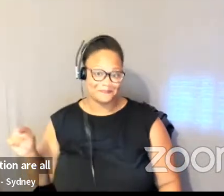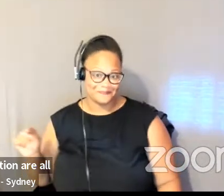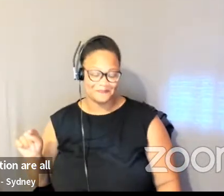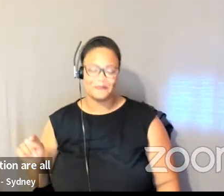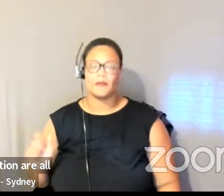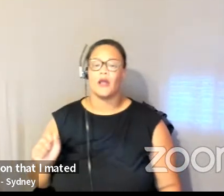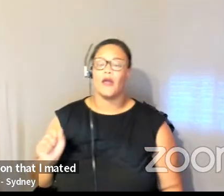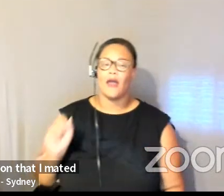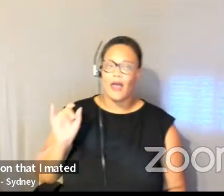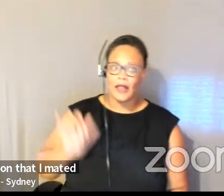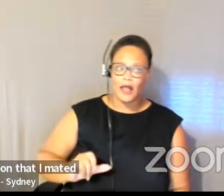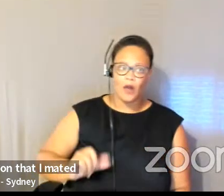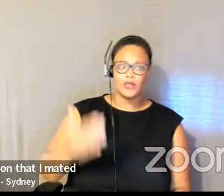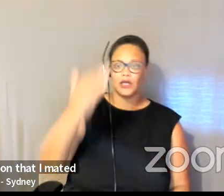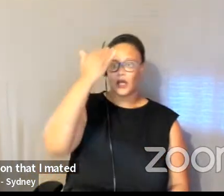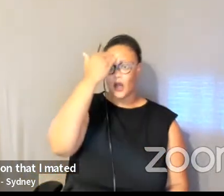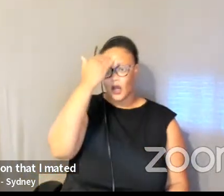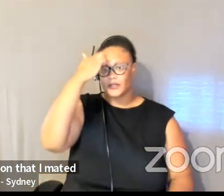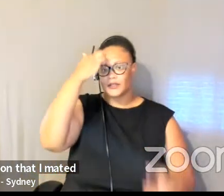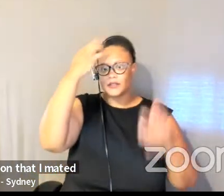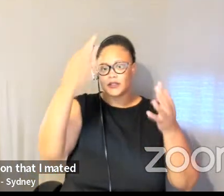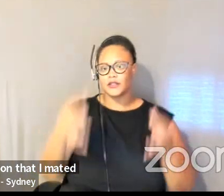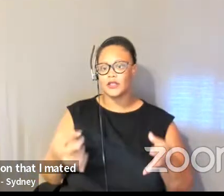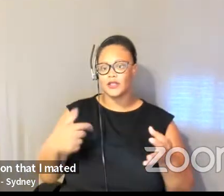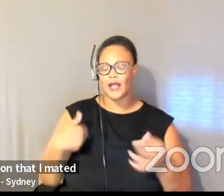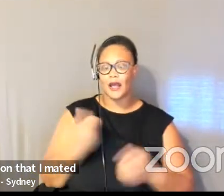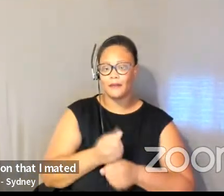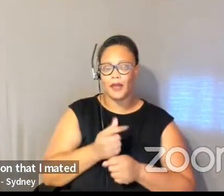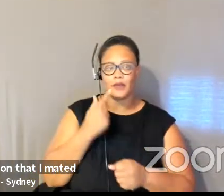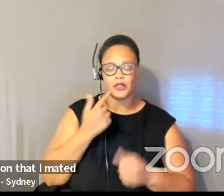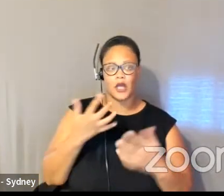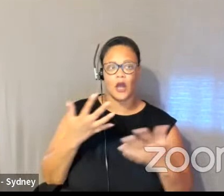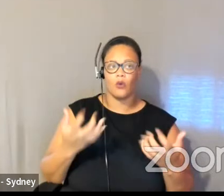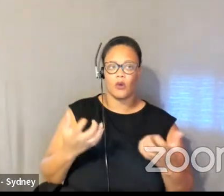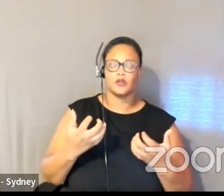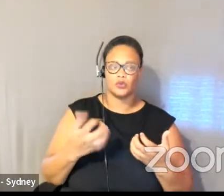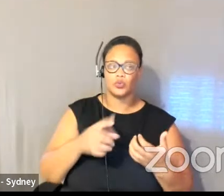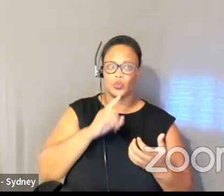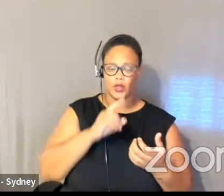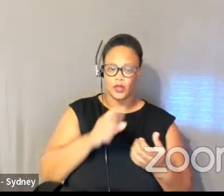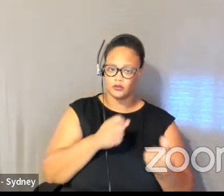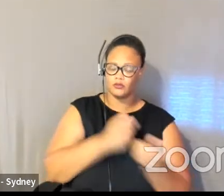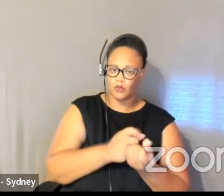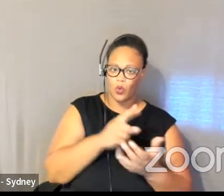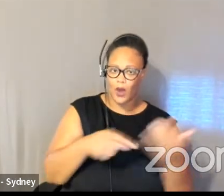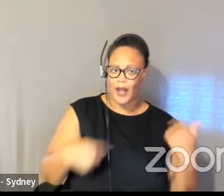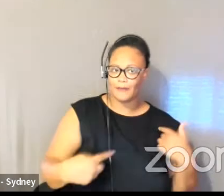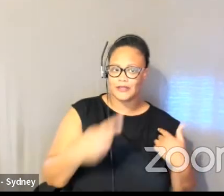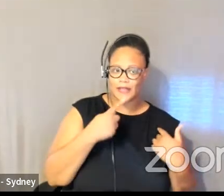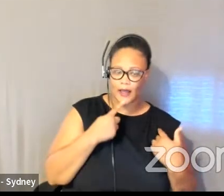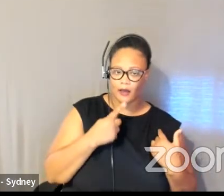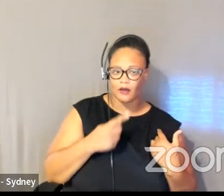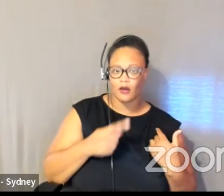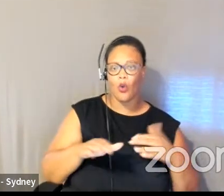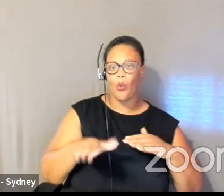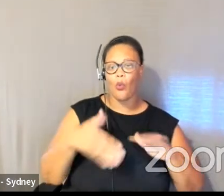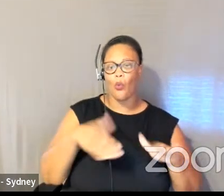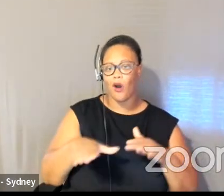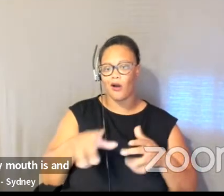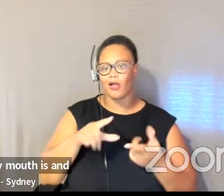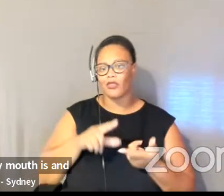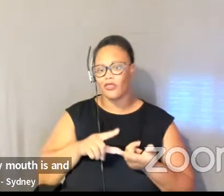I wanted to basically put my money where my mouth is and actually walk the walk.